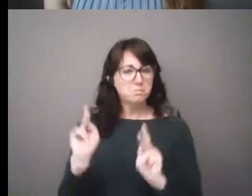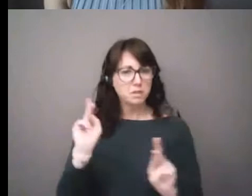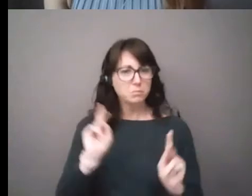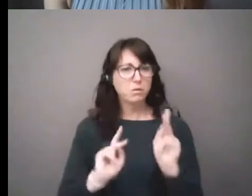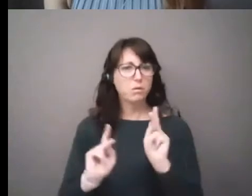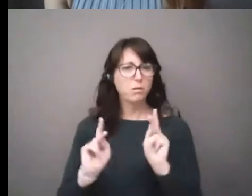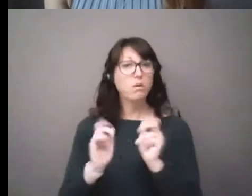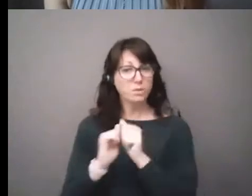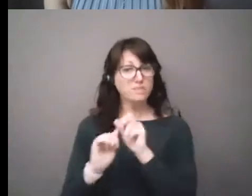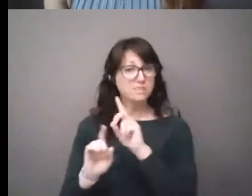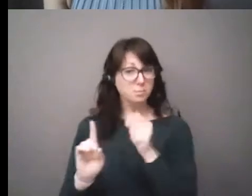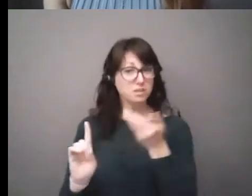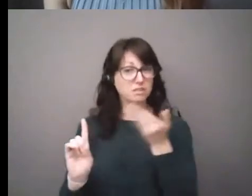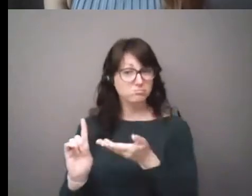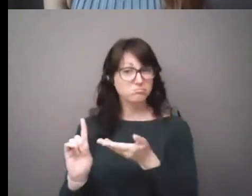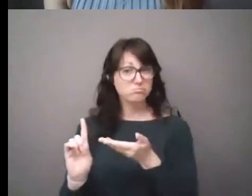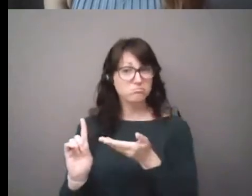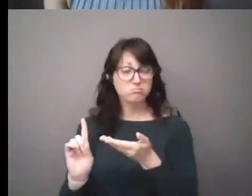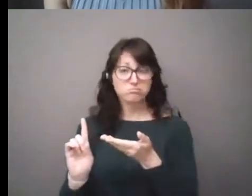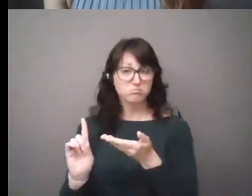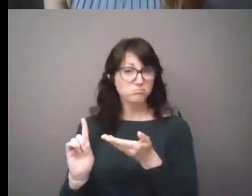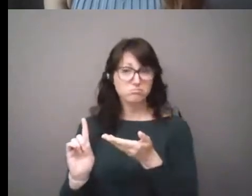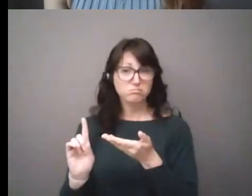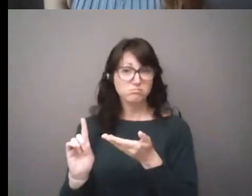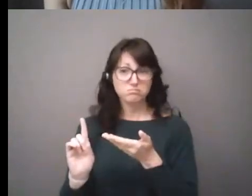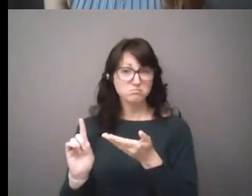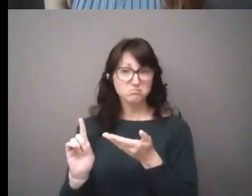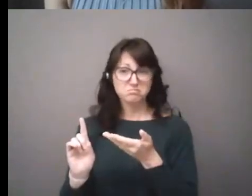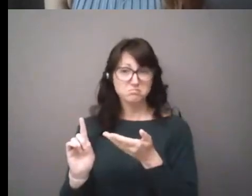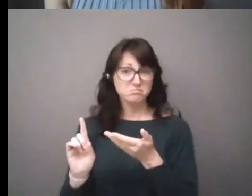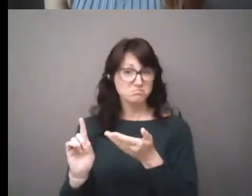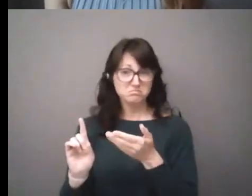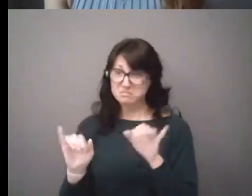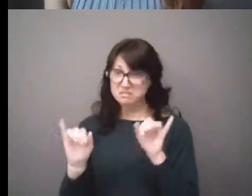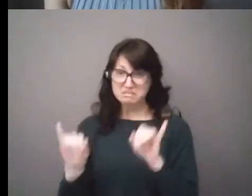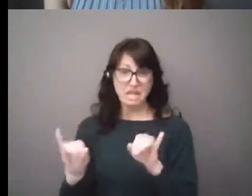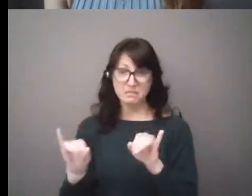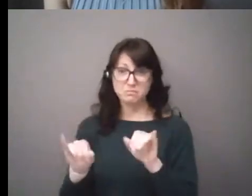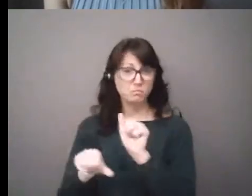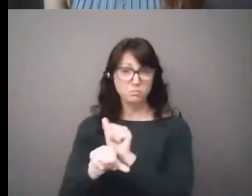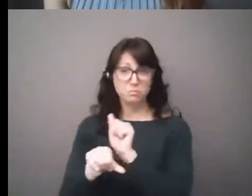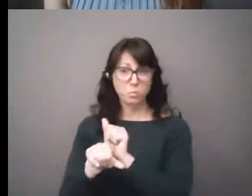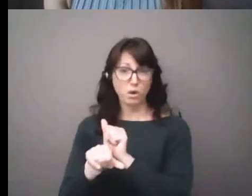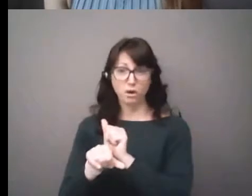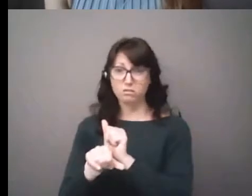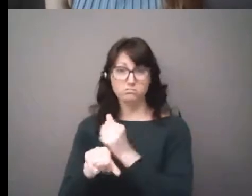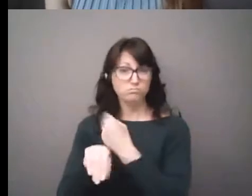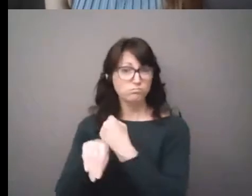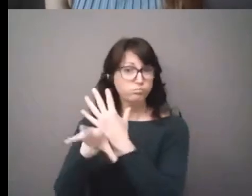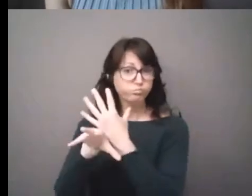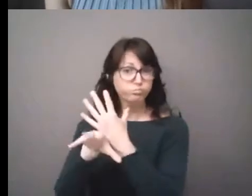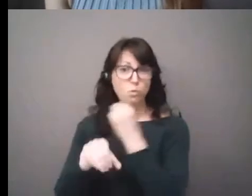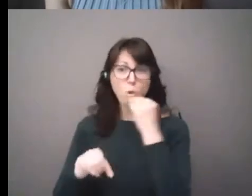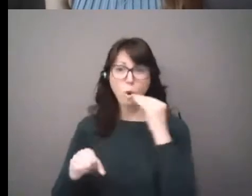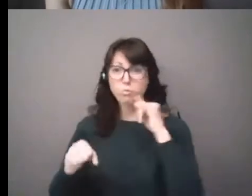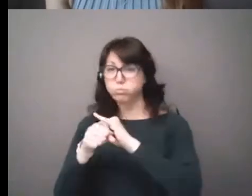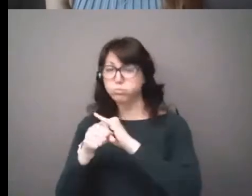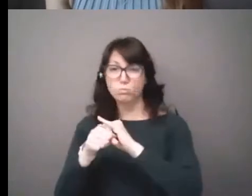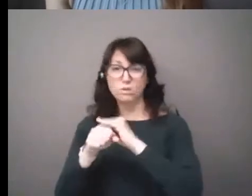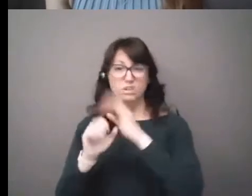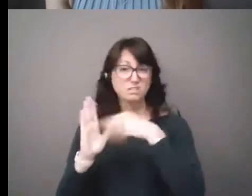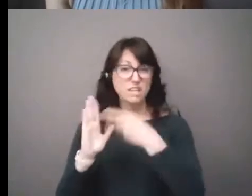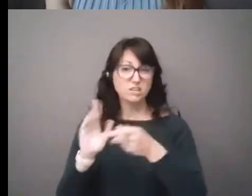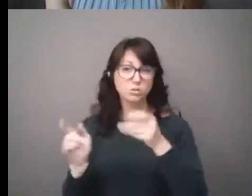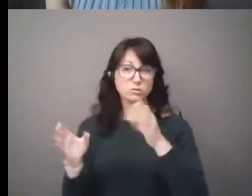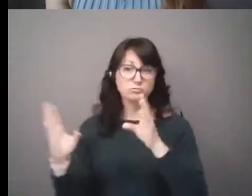people with disabilities can work, as Max said, they can work virtually. They can, they can work flexible